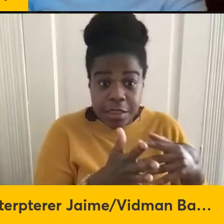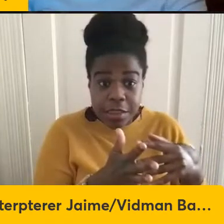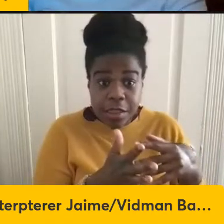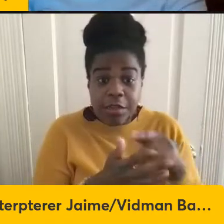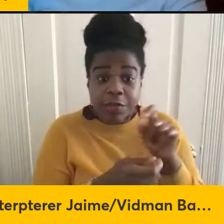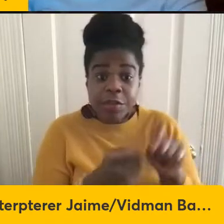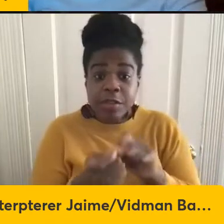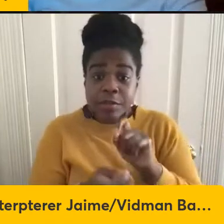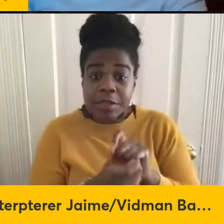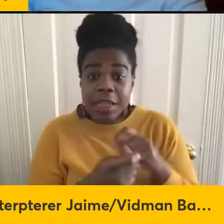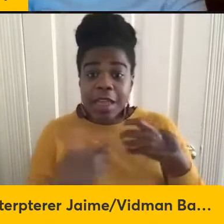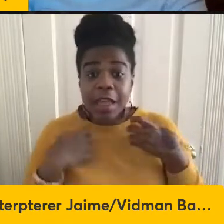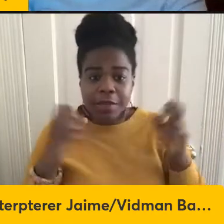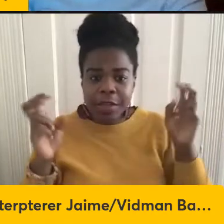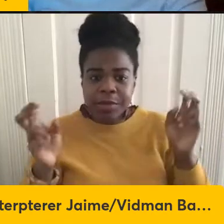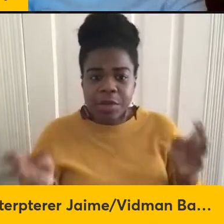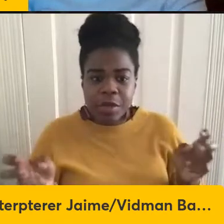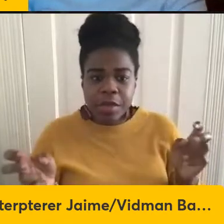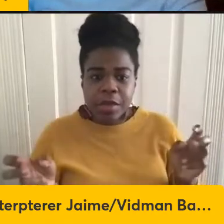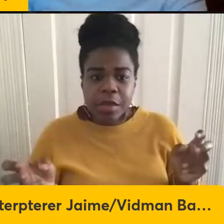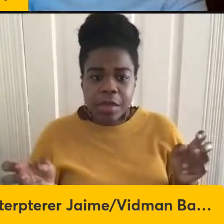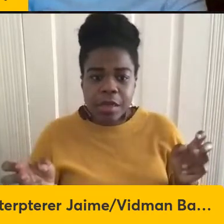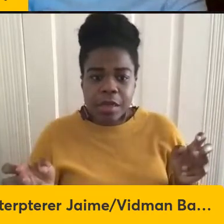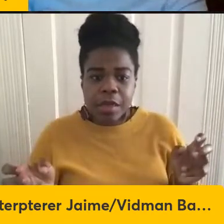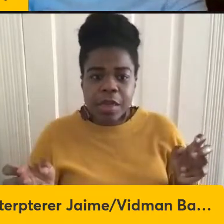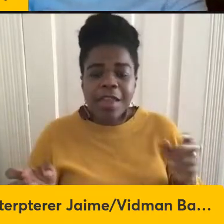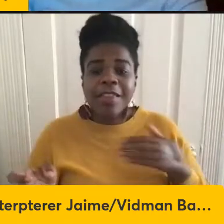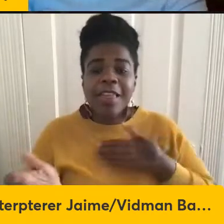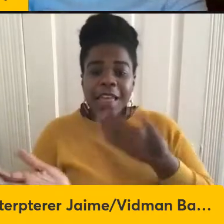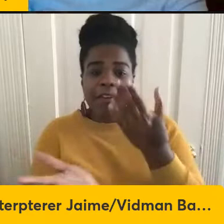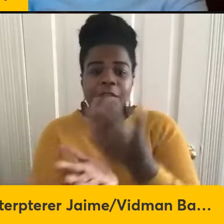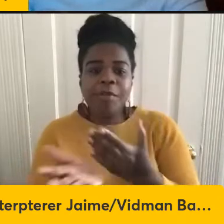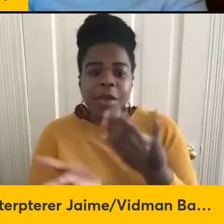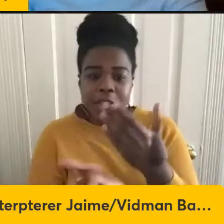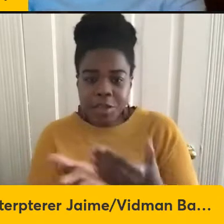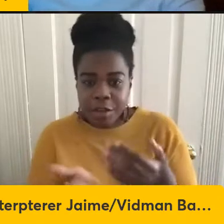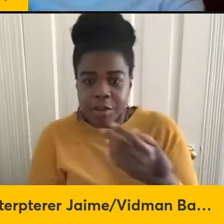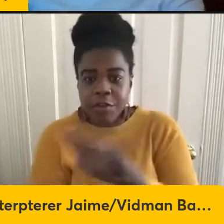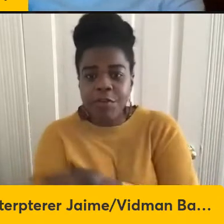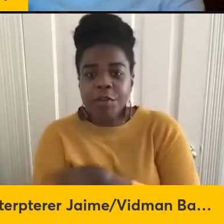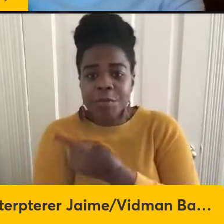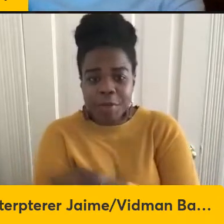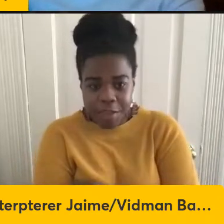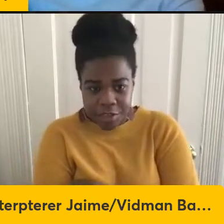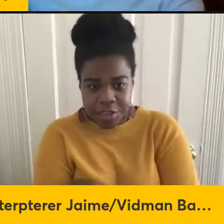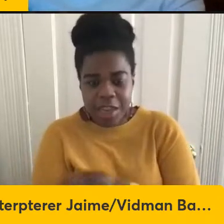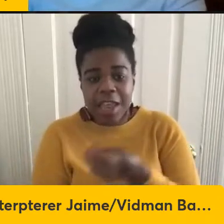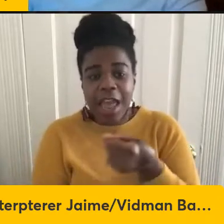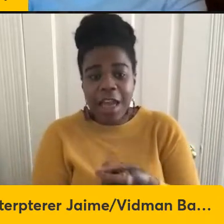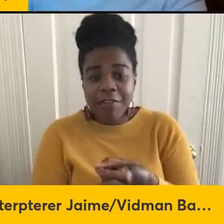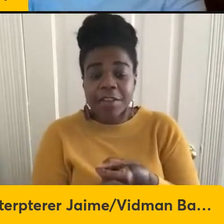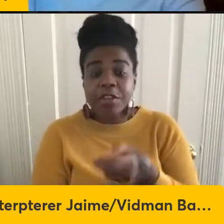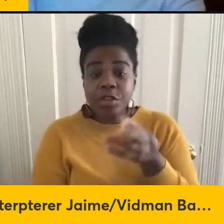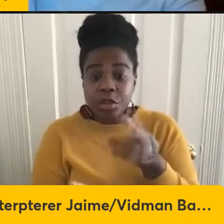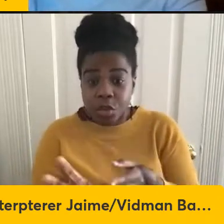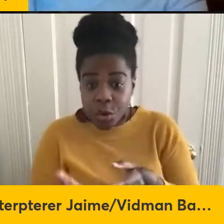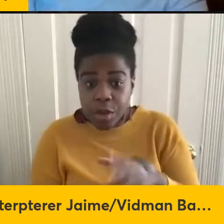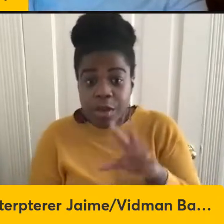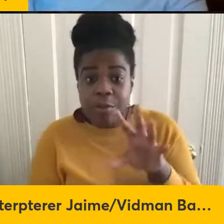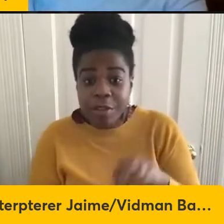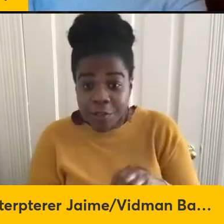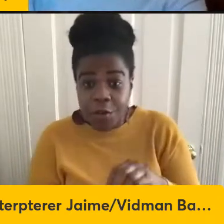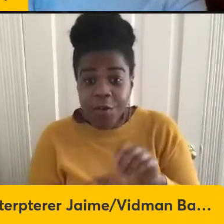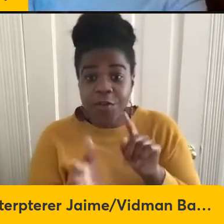health subjects, they've probably got a budget for patient advocates to join or patients to be involved in the